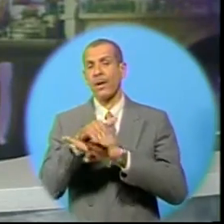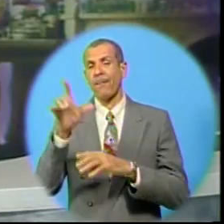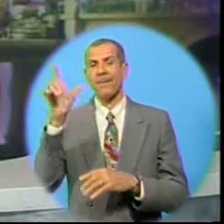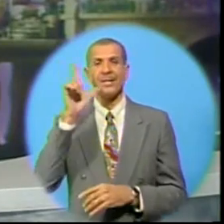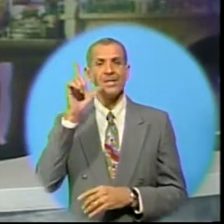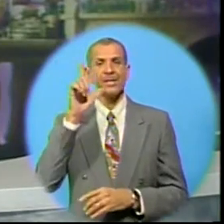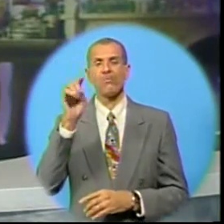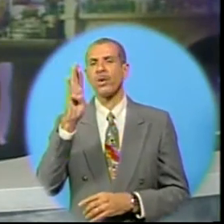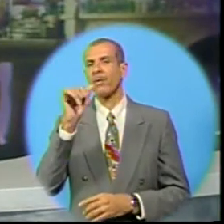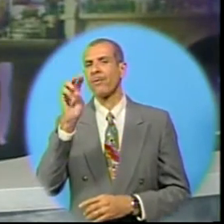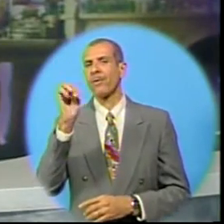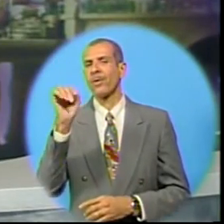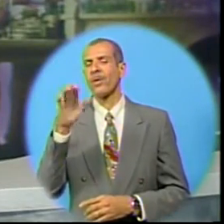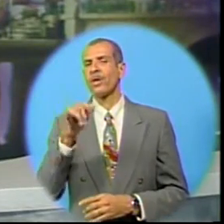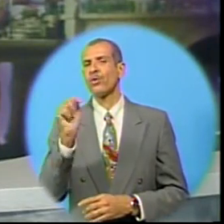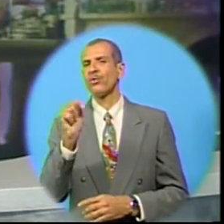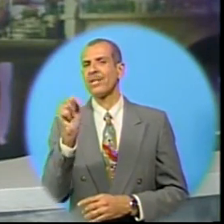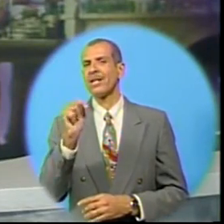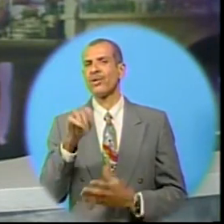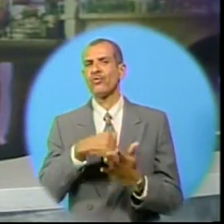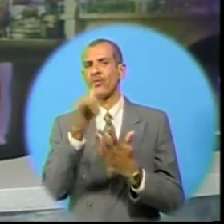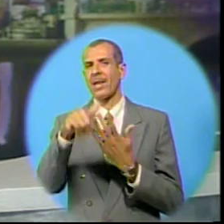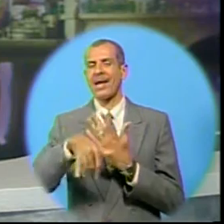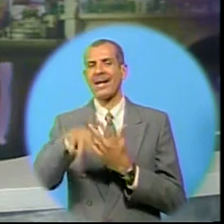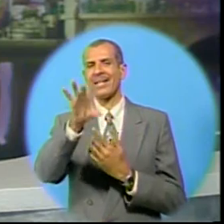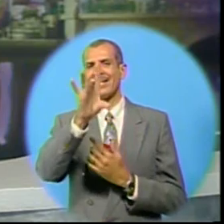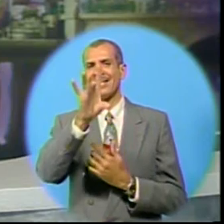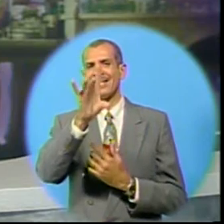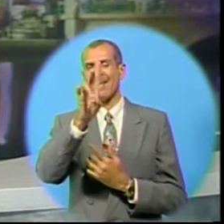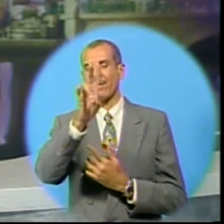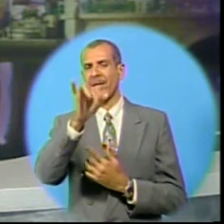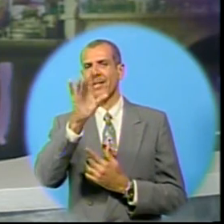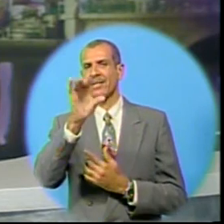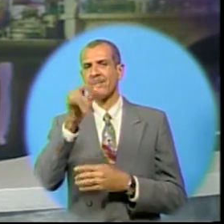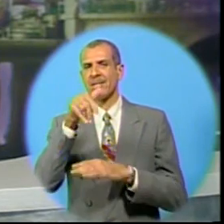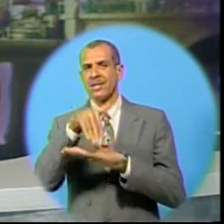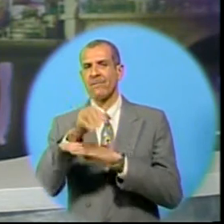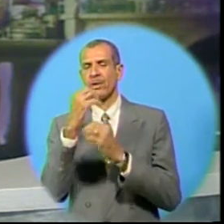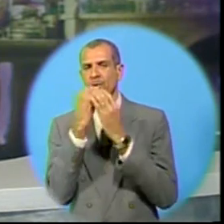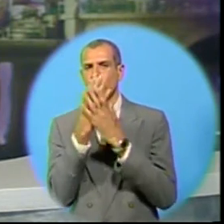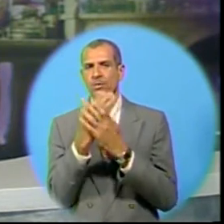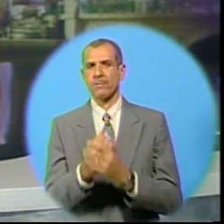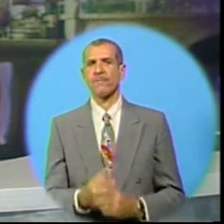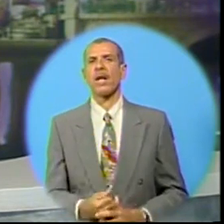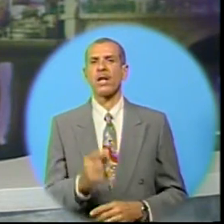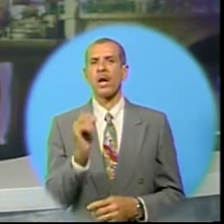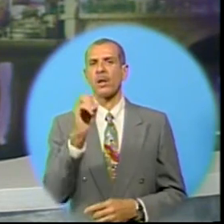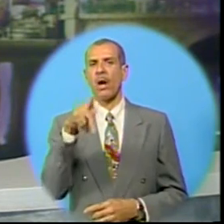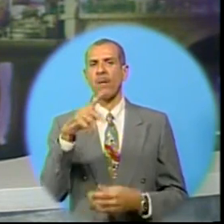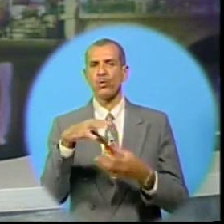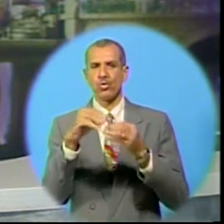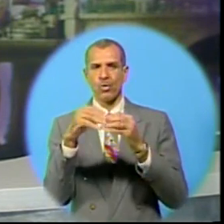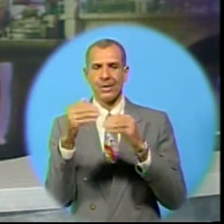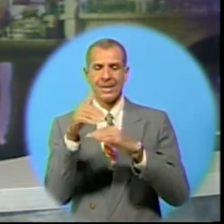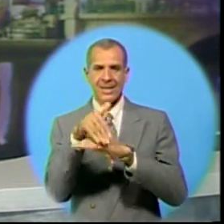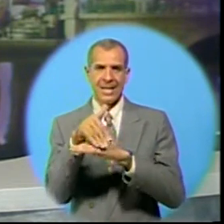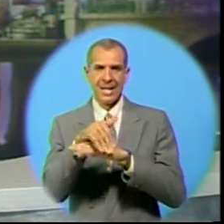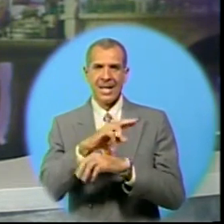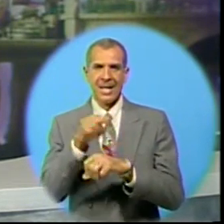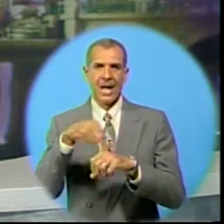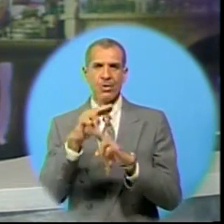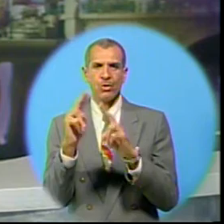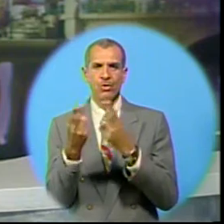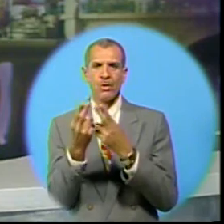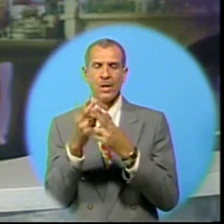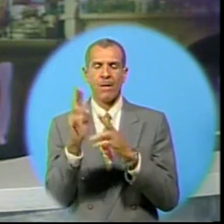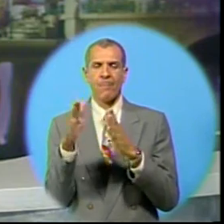Very good evening to you. I'm Lisa Broom with the Tuesday, July 7th edition of the CBC Evening News. In our top story tonight, the National Union